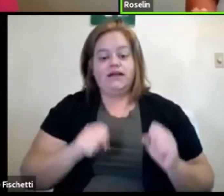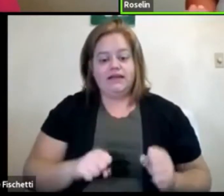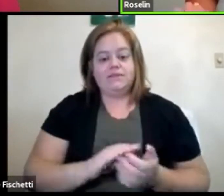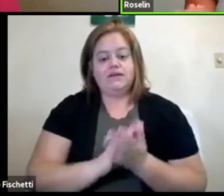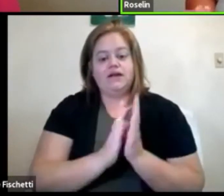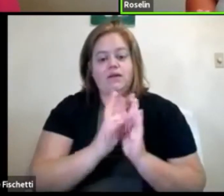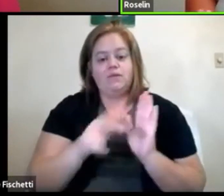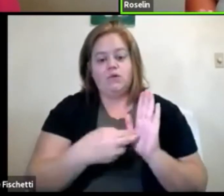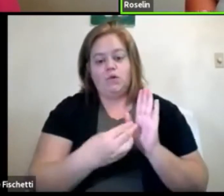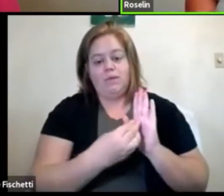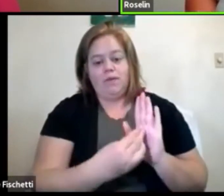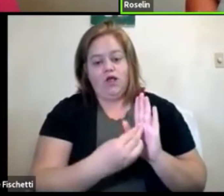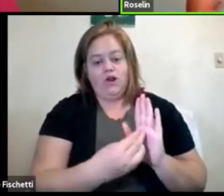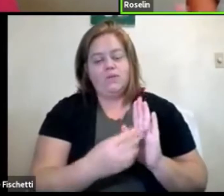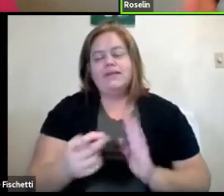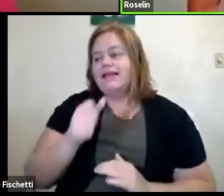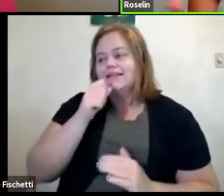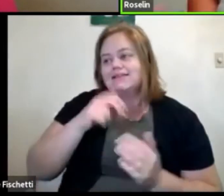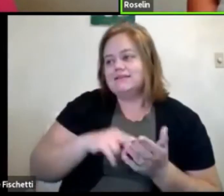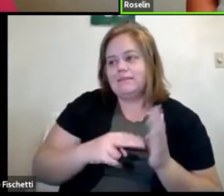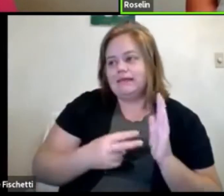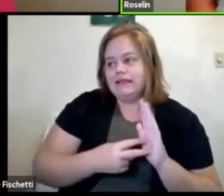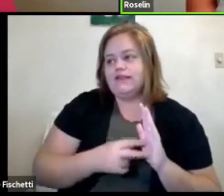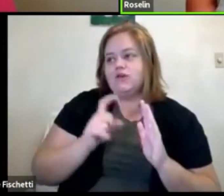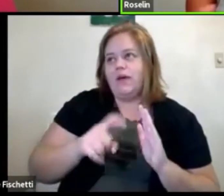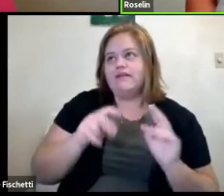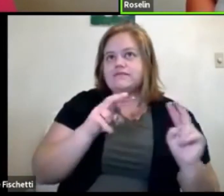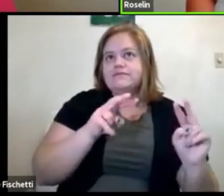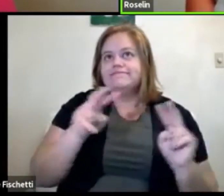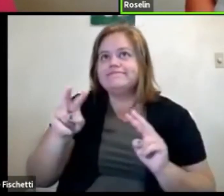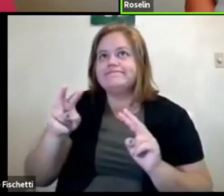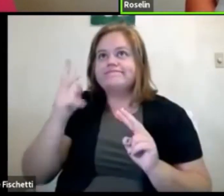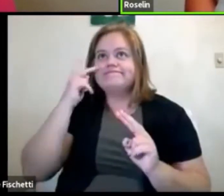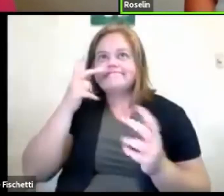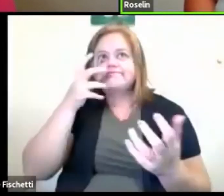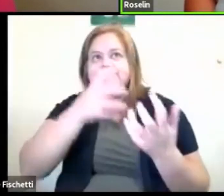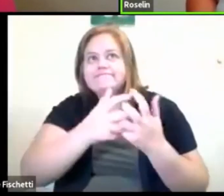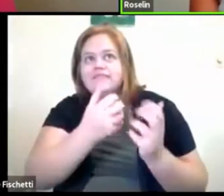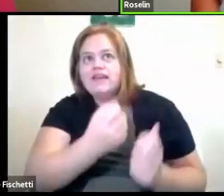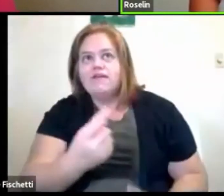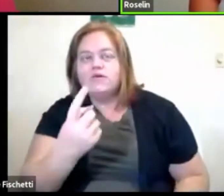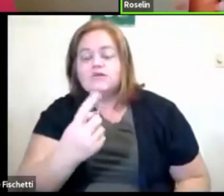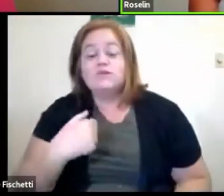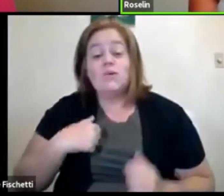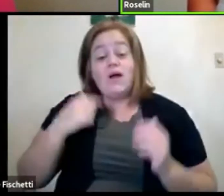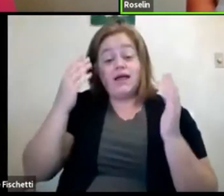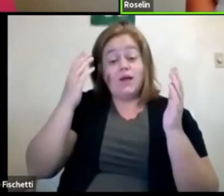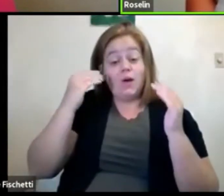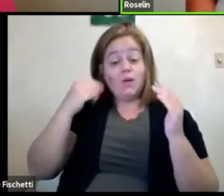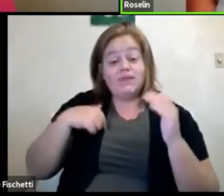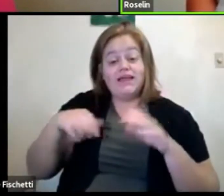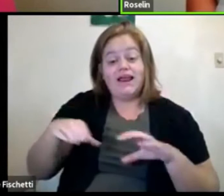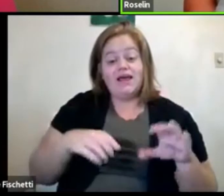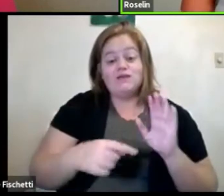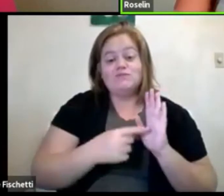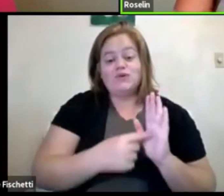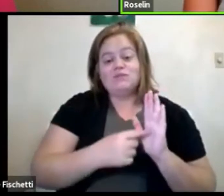that that everybody, it has to be the same for everybody else. So I hope that I do the best to represent